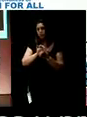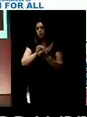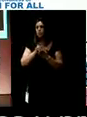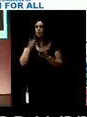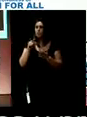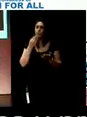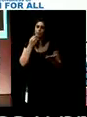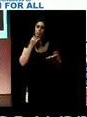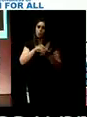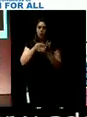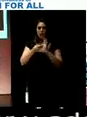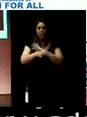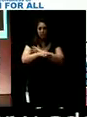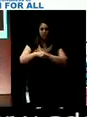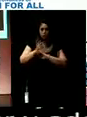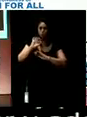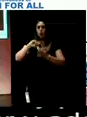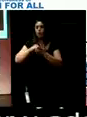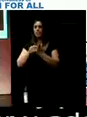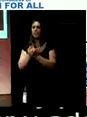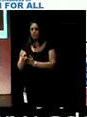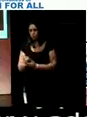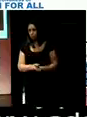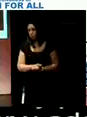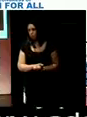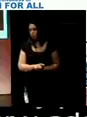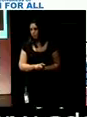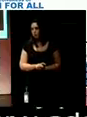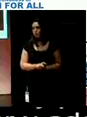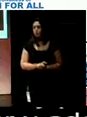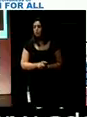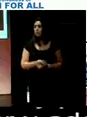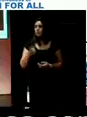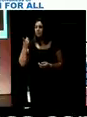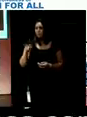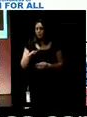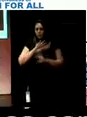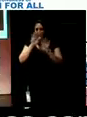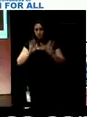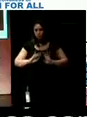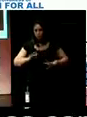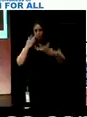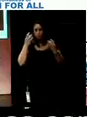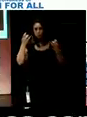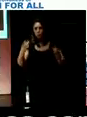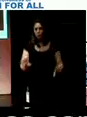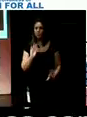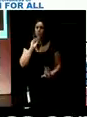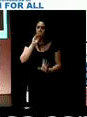tourist environments, such as architects and engineers. And finally, they also include the